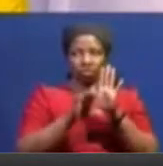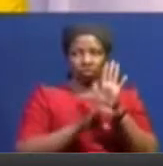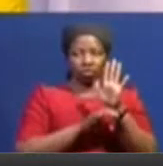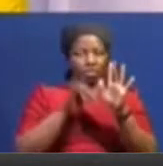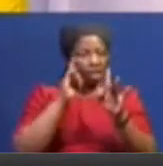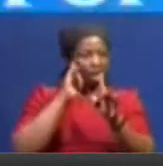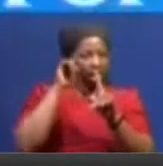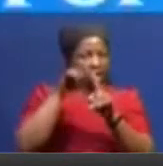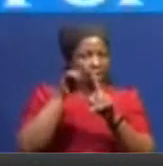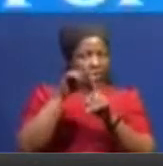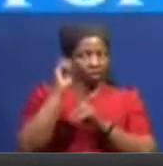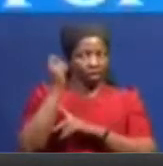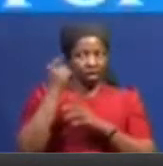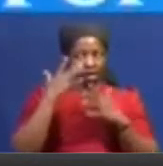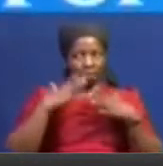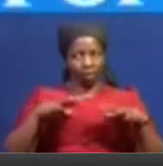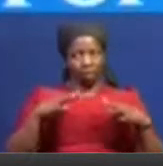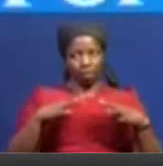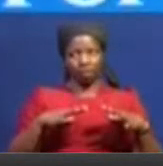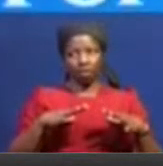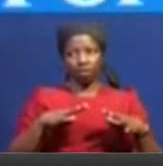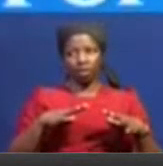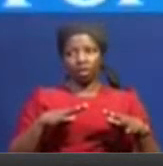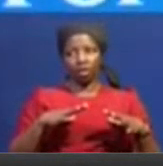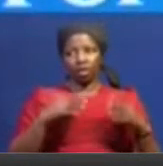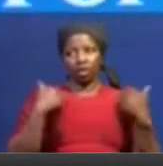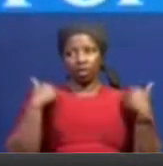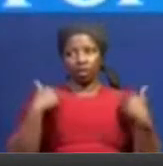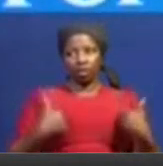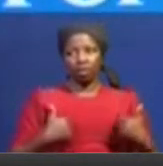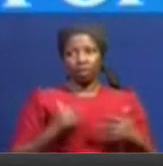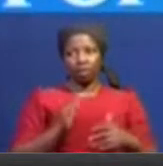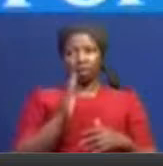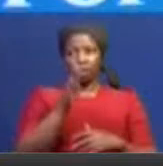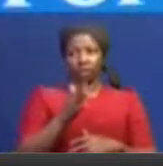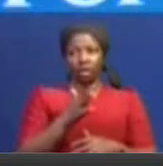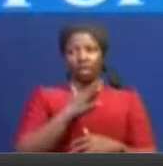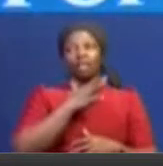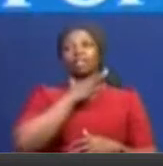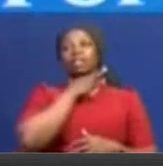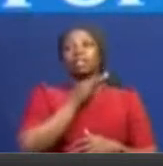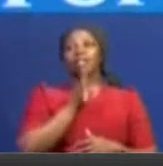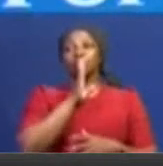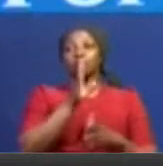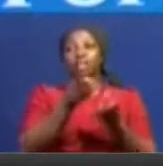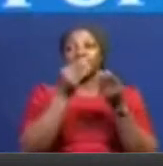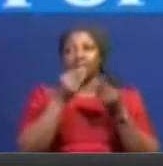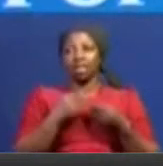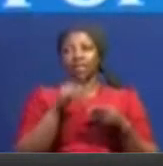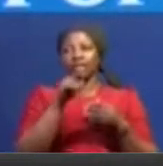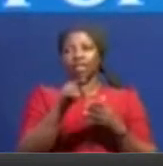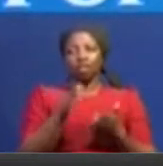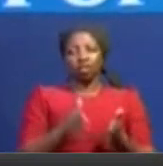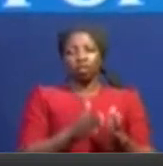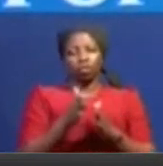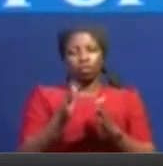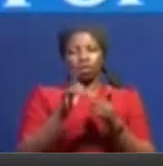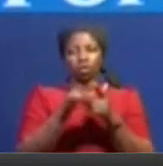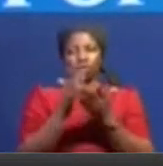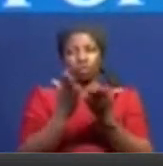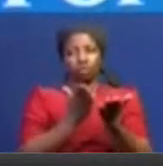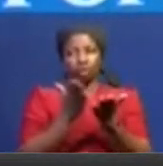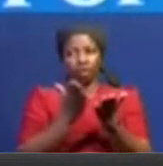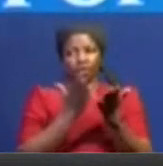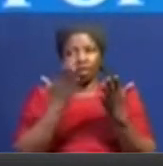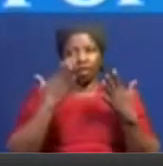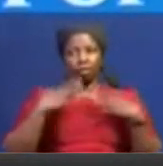aspirations of the people of Kenya, and I would like to be given this opportunity to serve the people